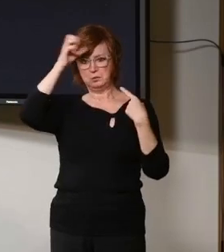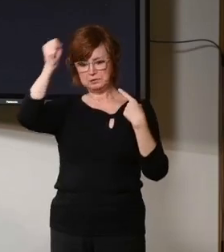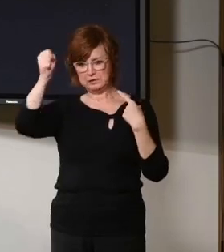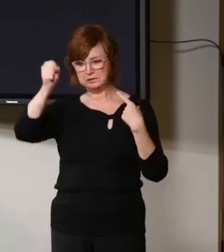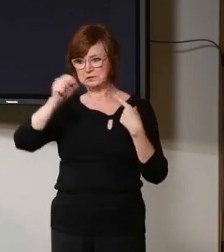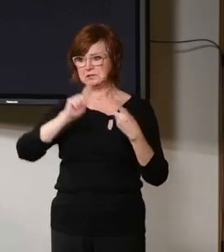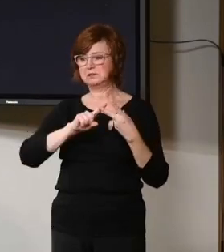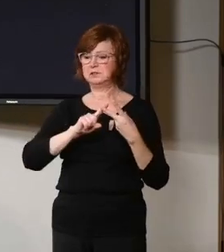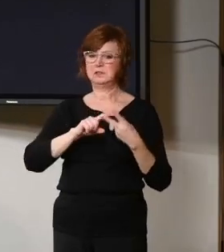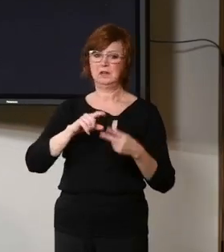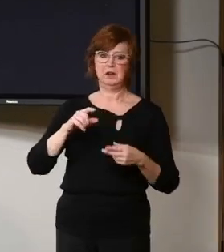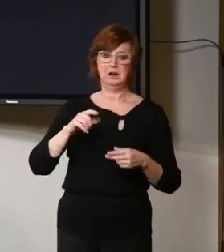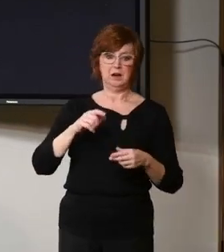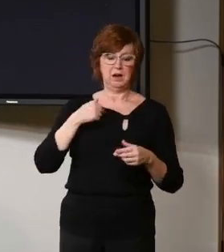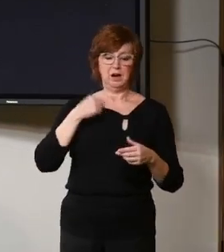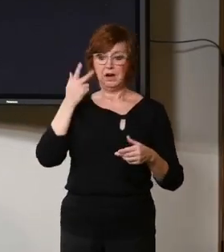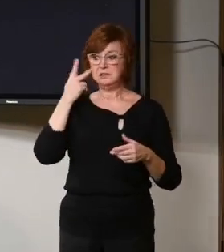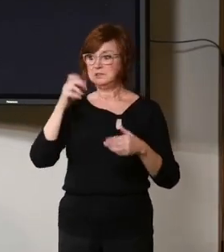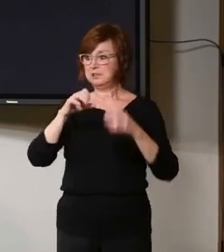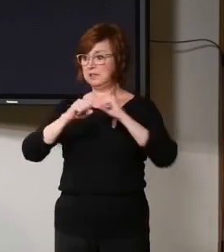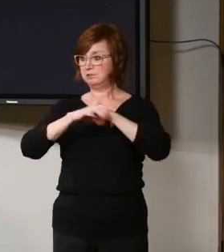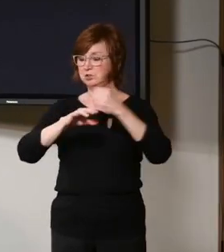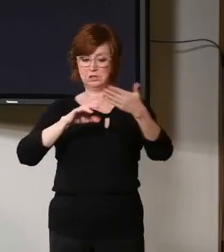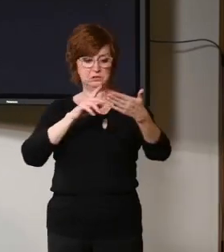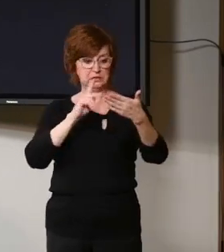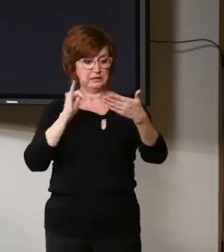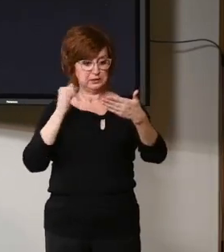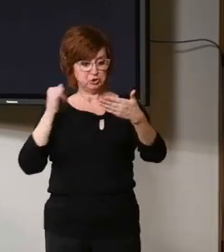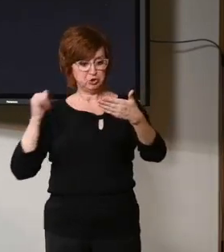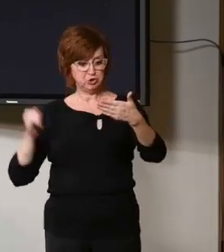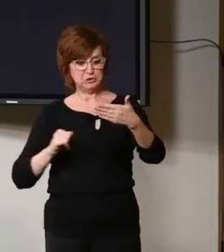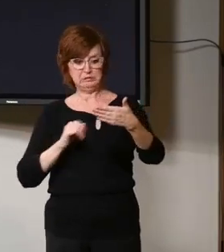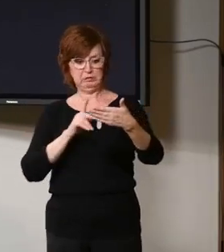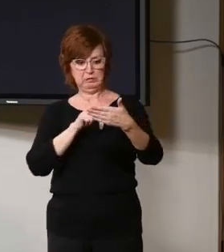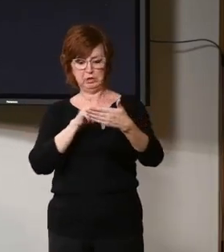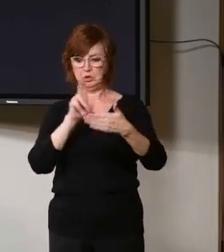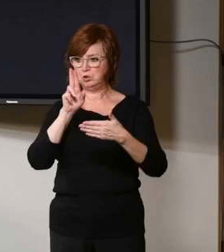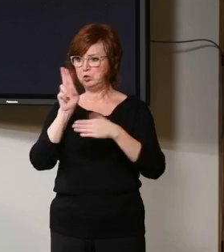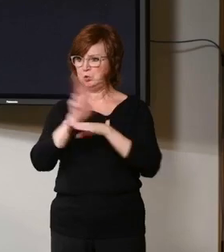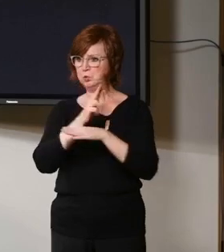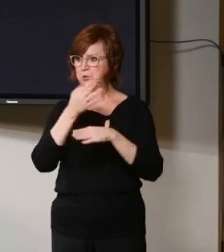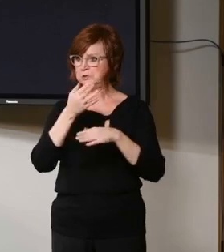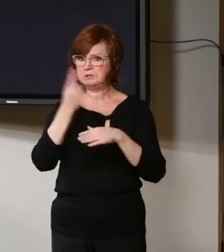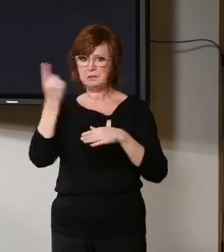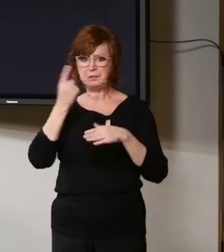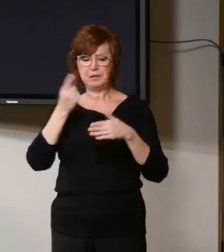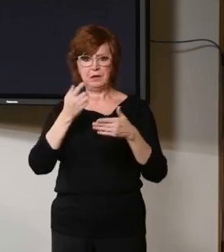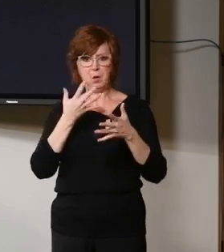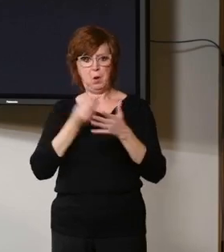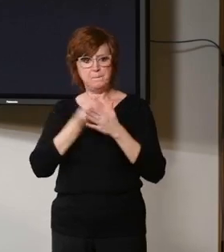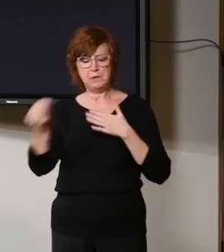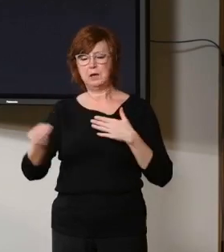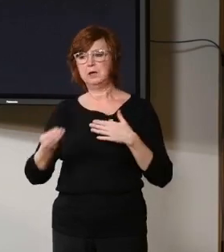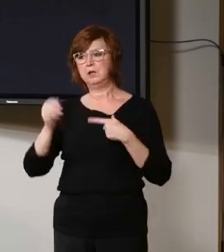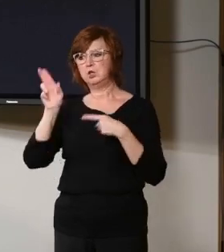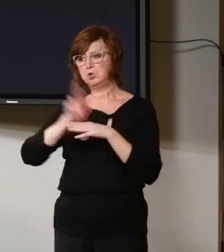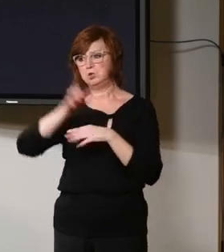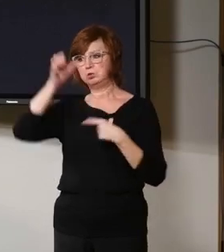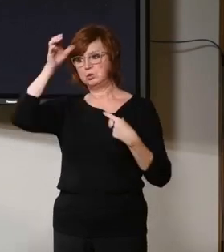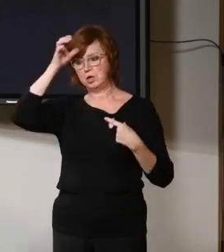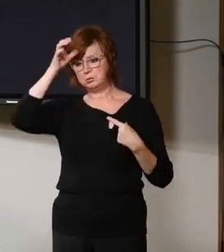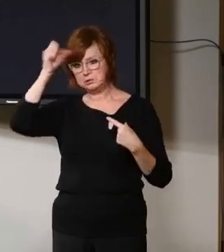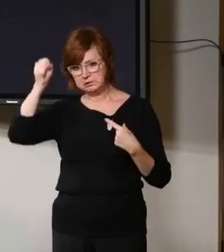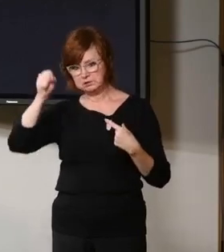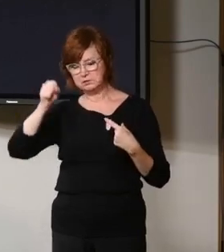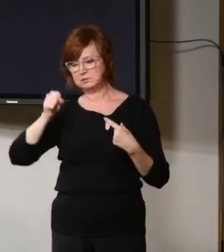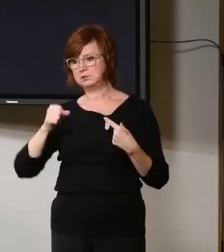Marketplace, there may be something that someone may bring to your house, whether it's a used item. I think we just have to apply our judgment. We have